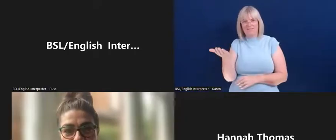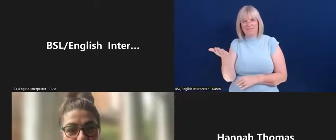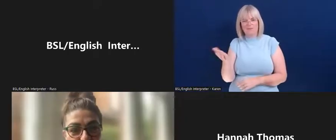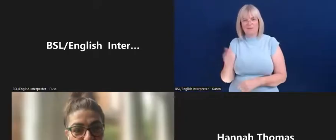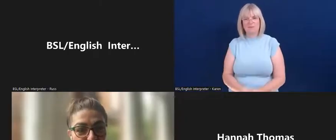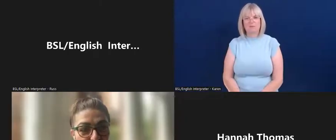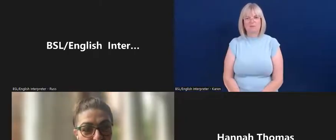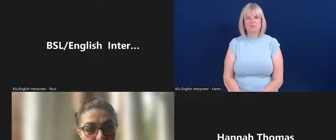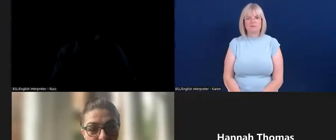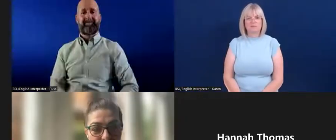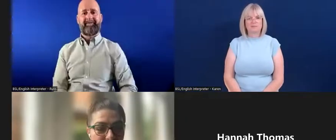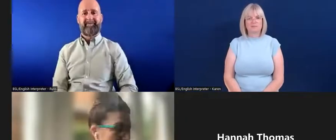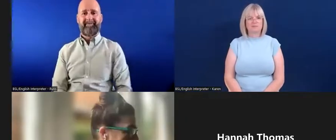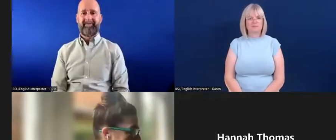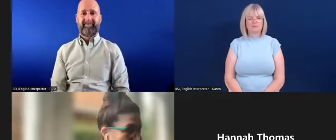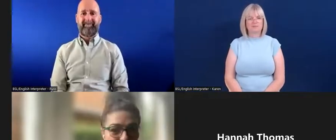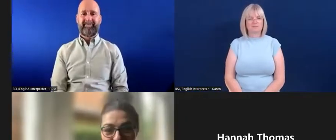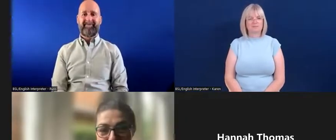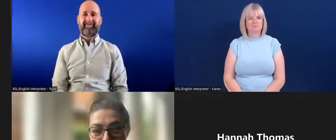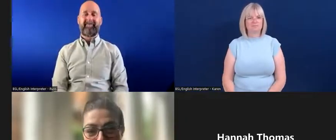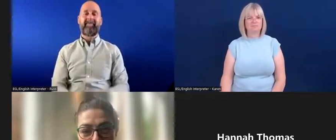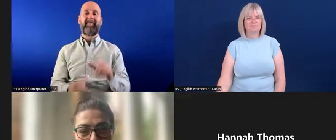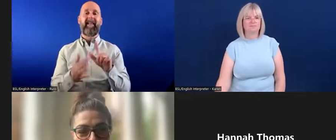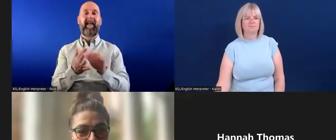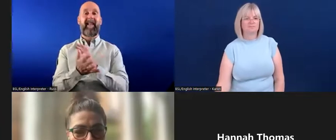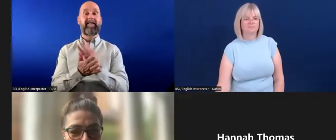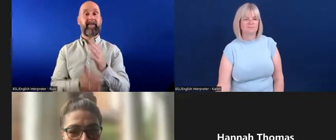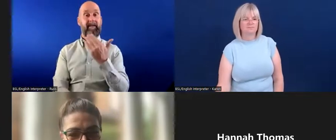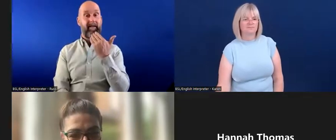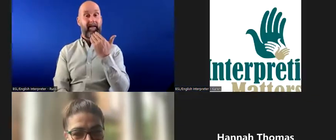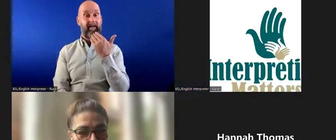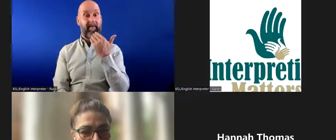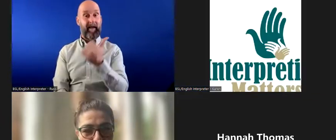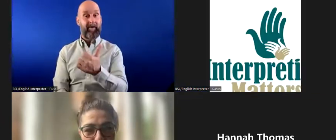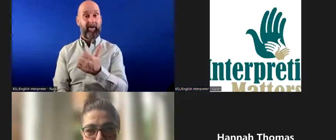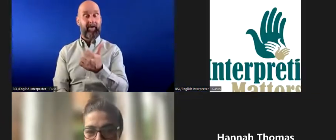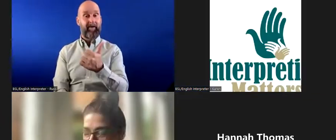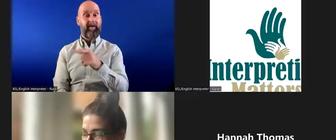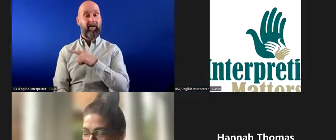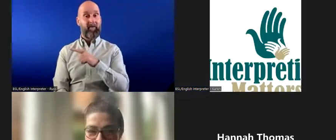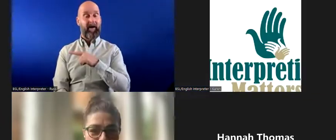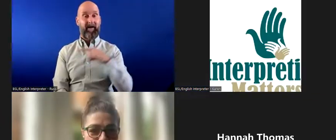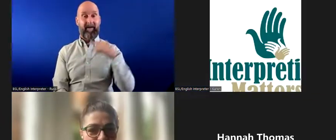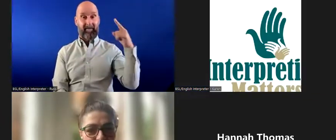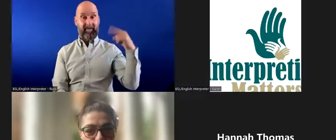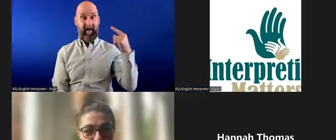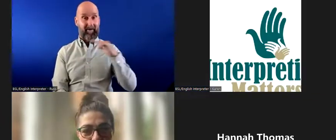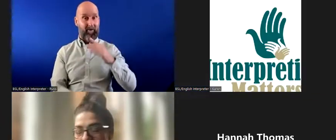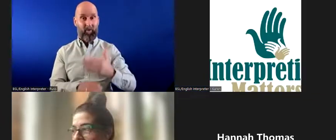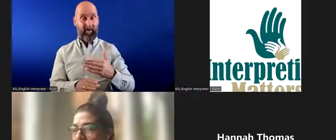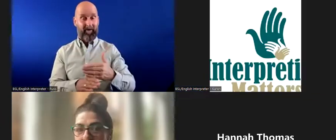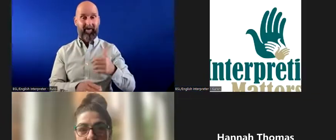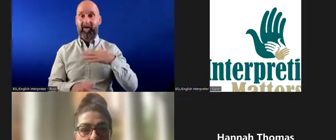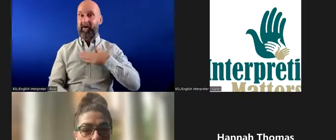Thank you so much, Elizabeth. I think you did really well recovering from your fan not working, and it was